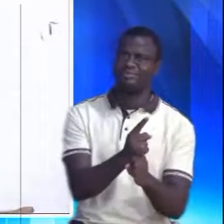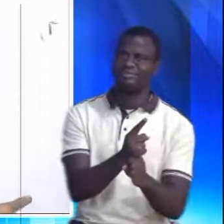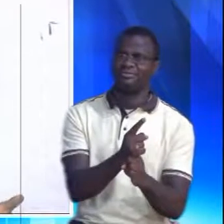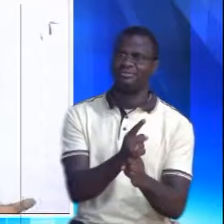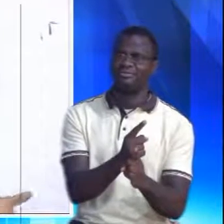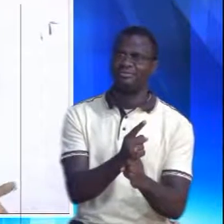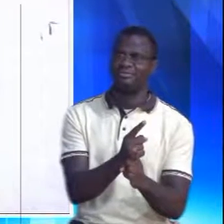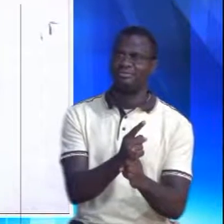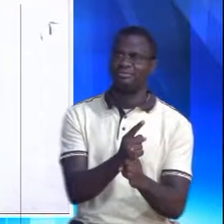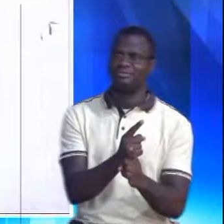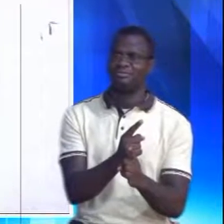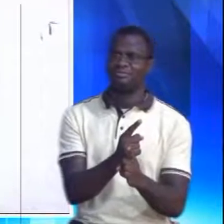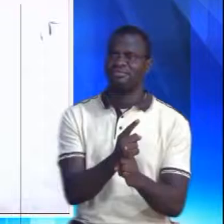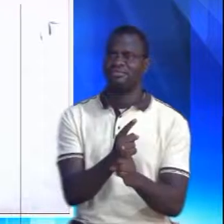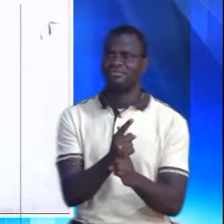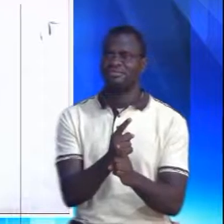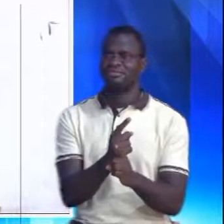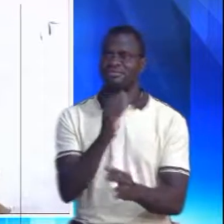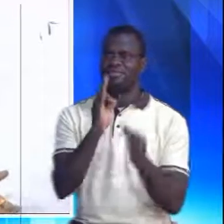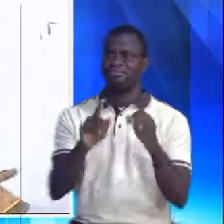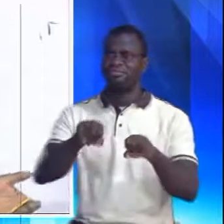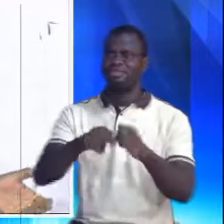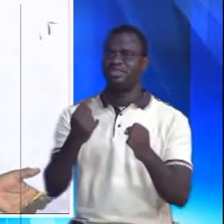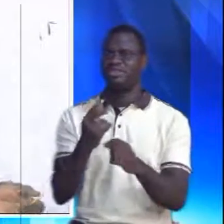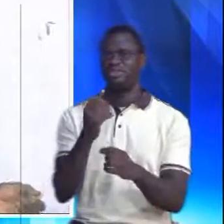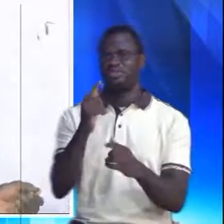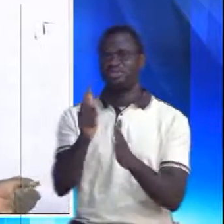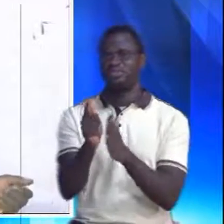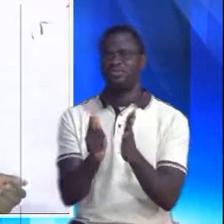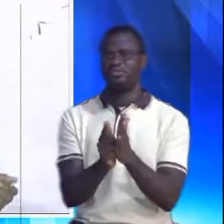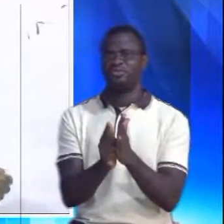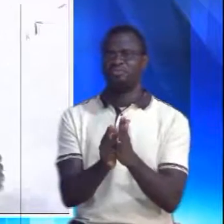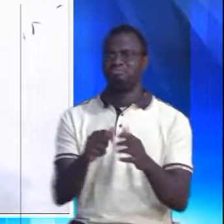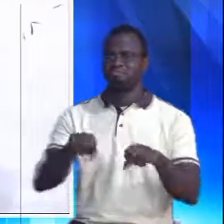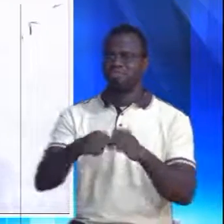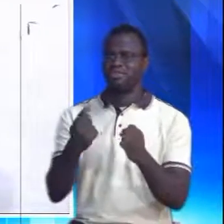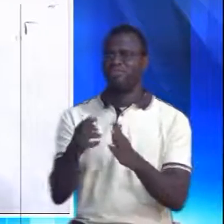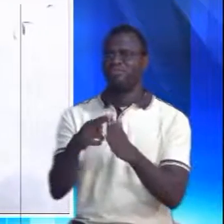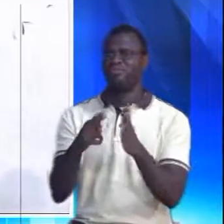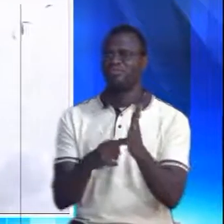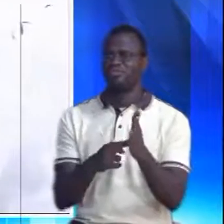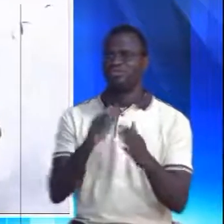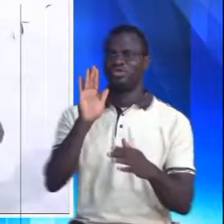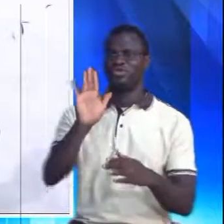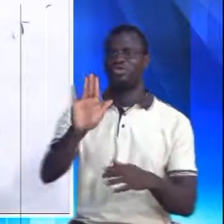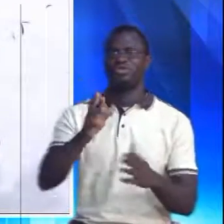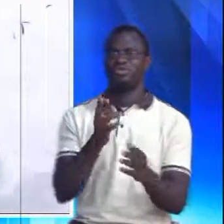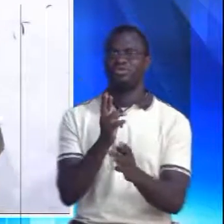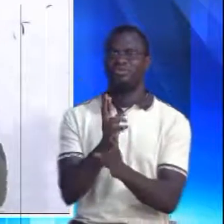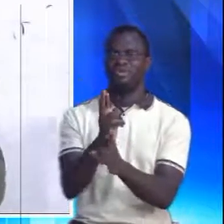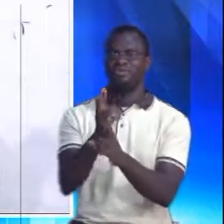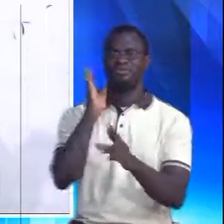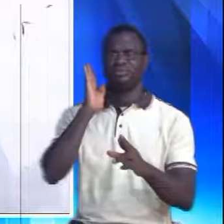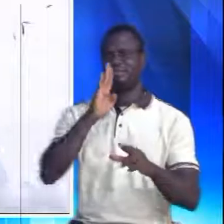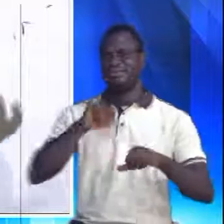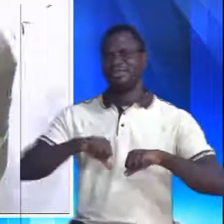limitation to your right. There are other examples which I will refer to you to in your constitutional book or